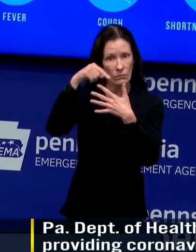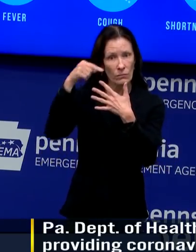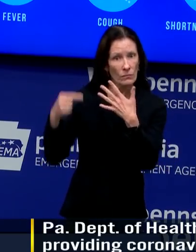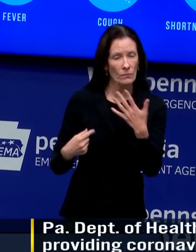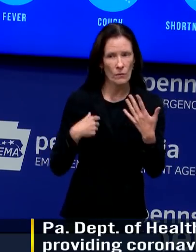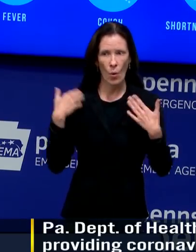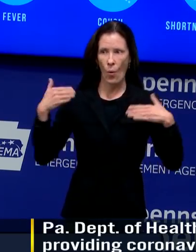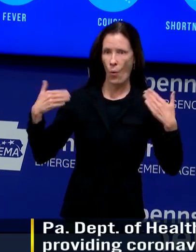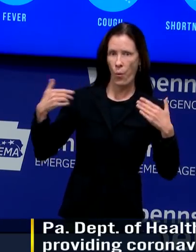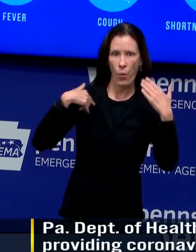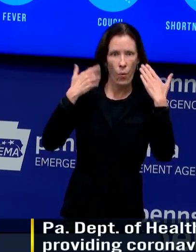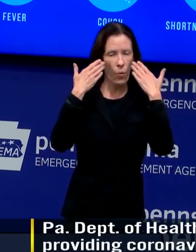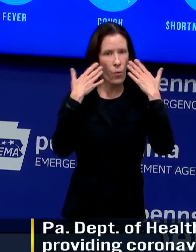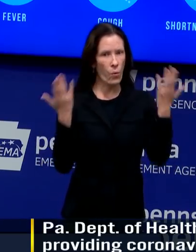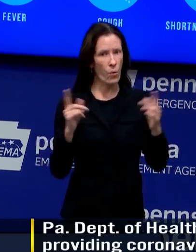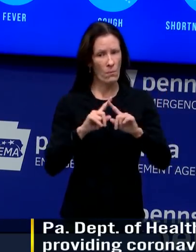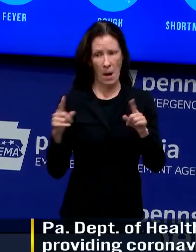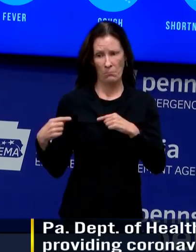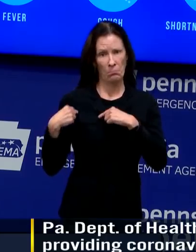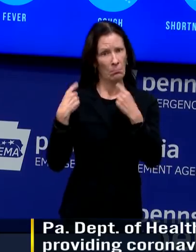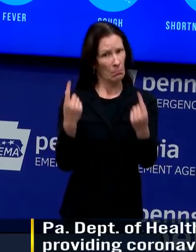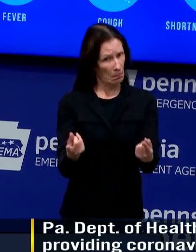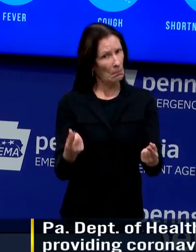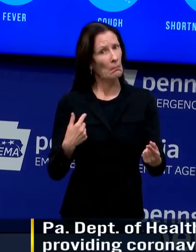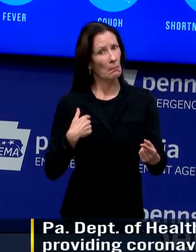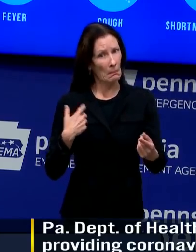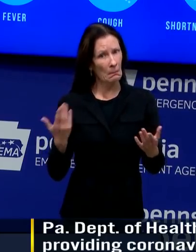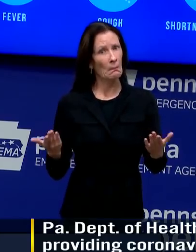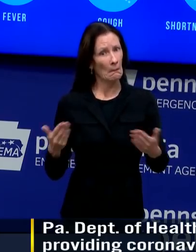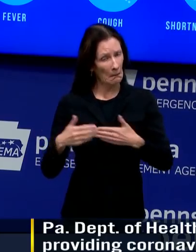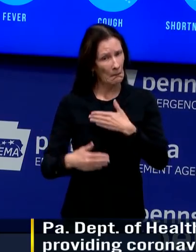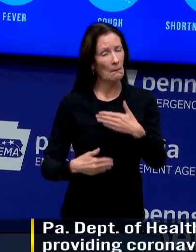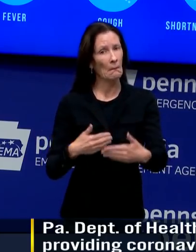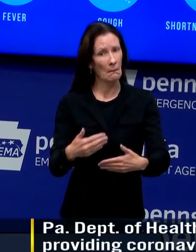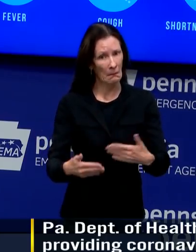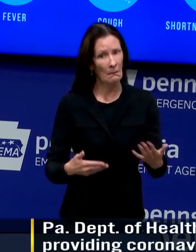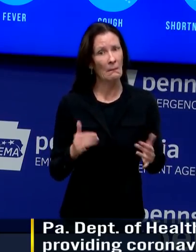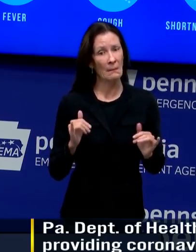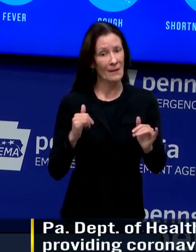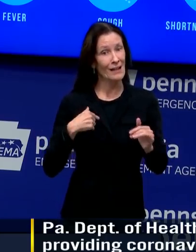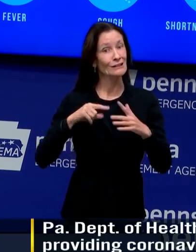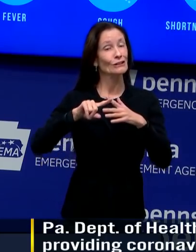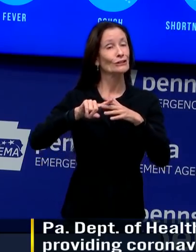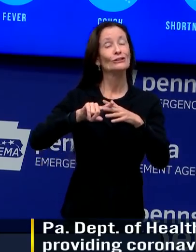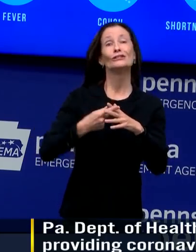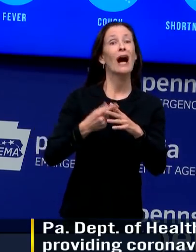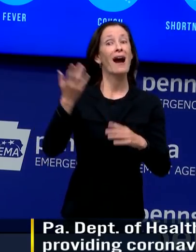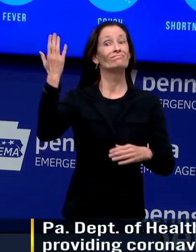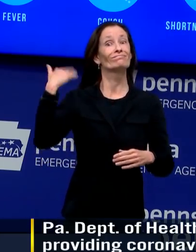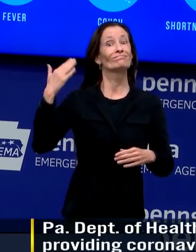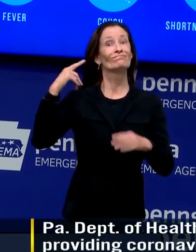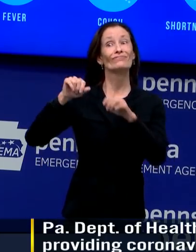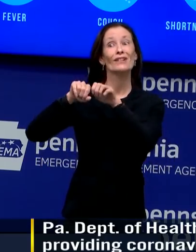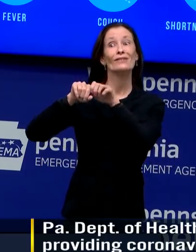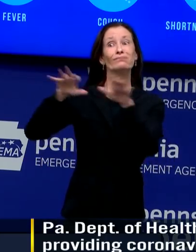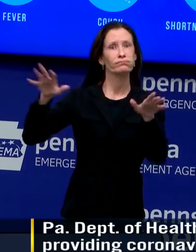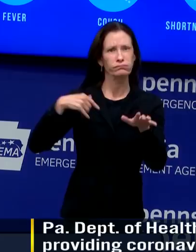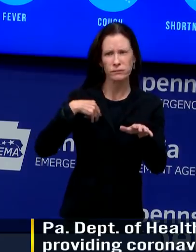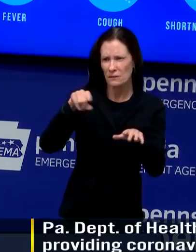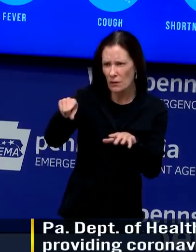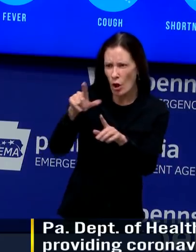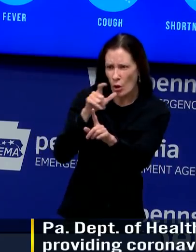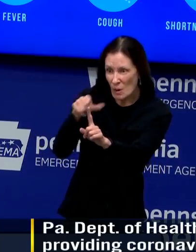to a known case, and asking people to self-isolate if they had symptoms. As the case count grew, so did our